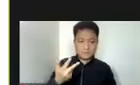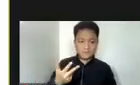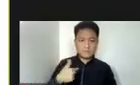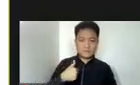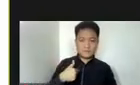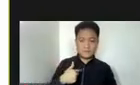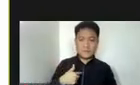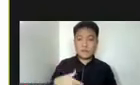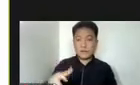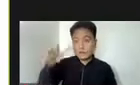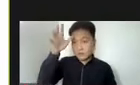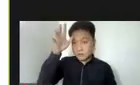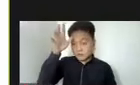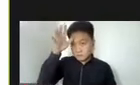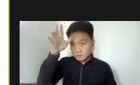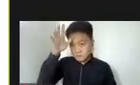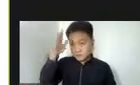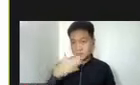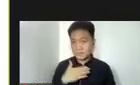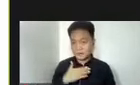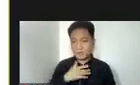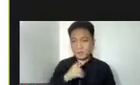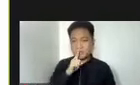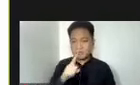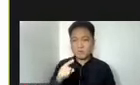one. We grew up in a